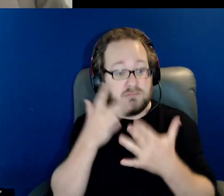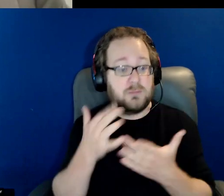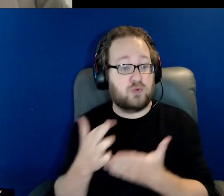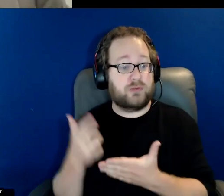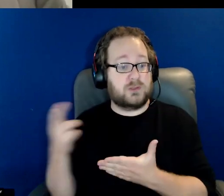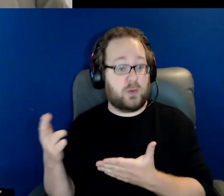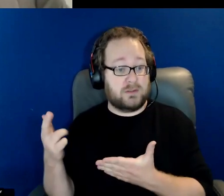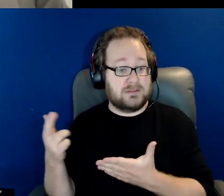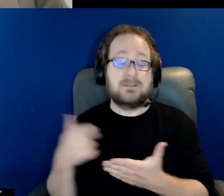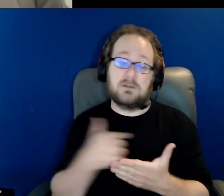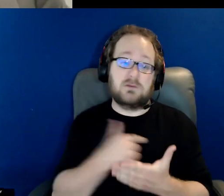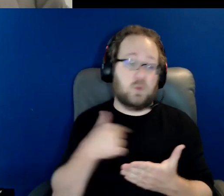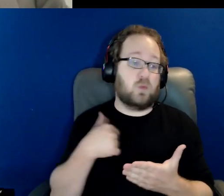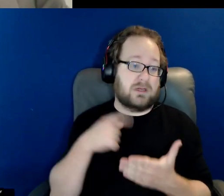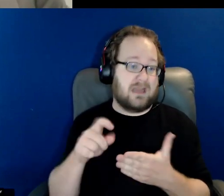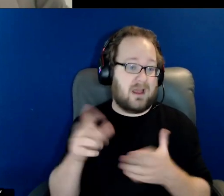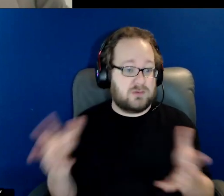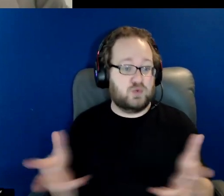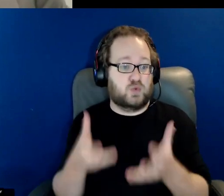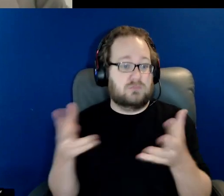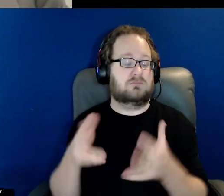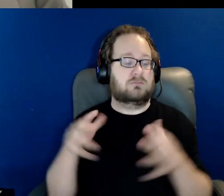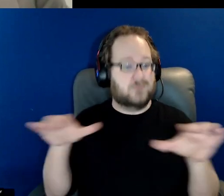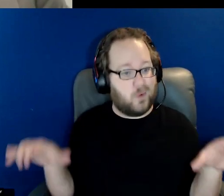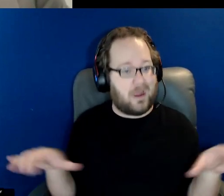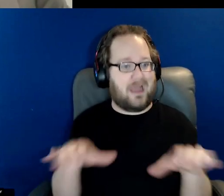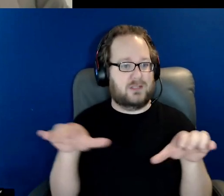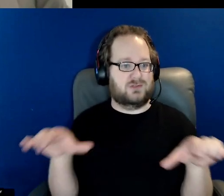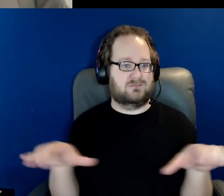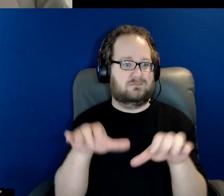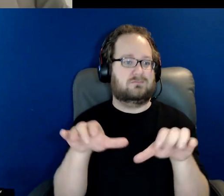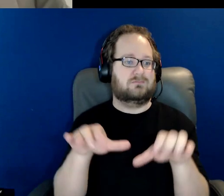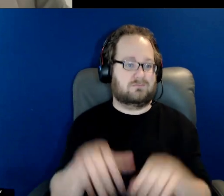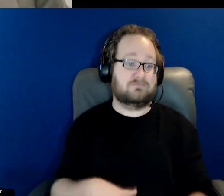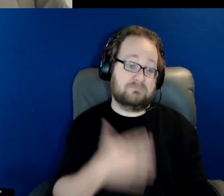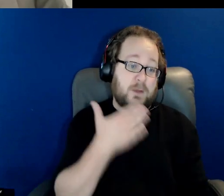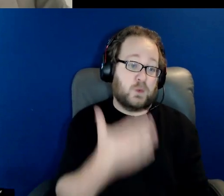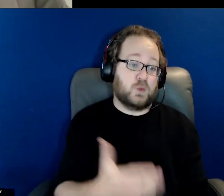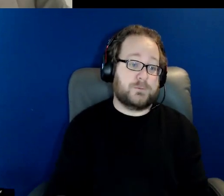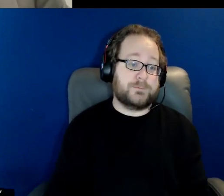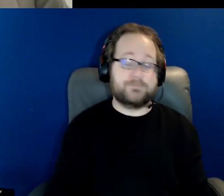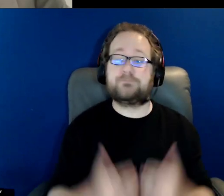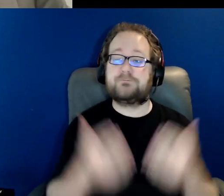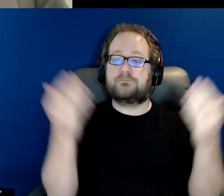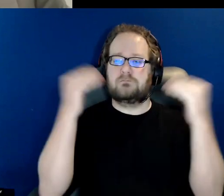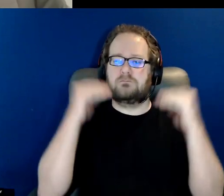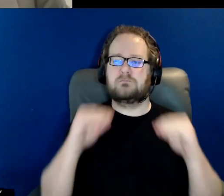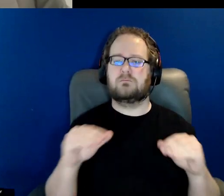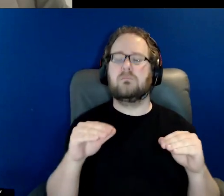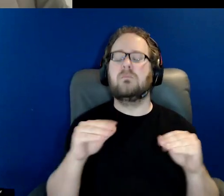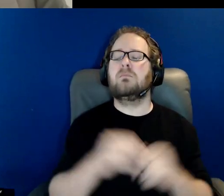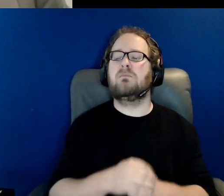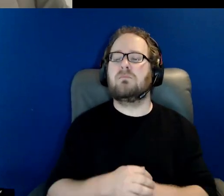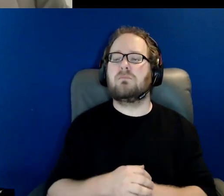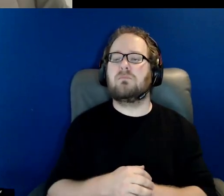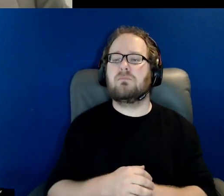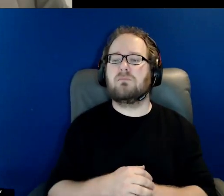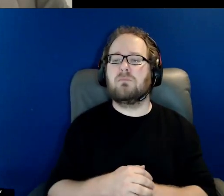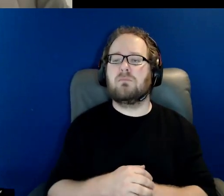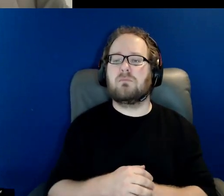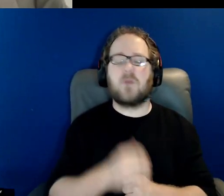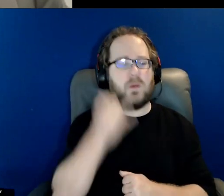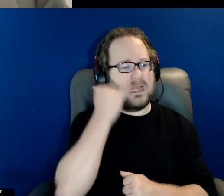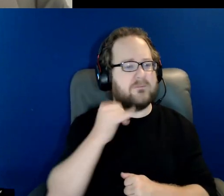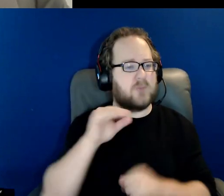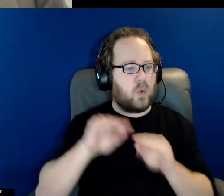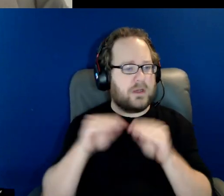Piggybacking a bit off of the last comment that you made, Maggie, I'm really curious if an organization, grantee, or stakeholder wants to make